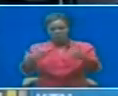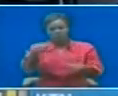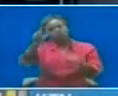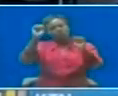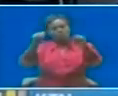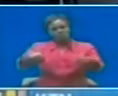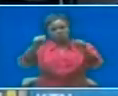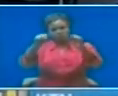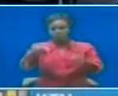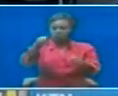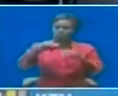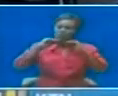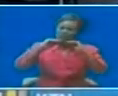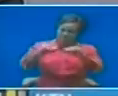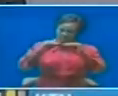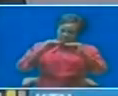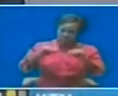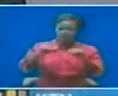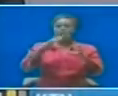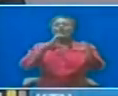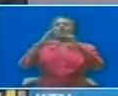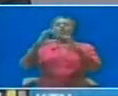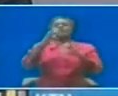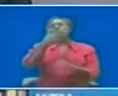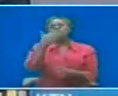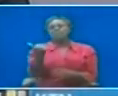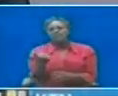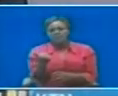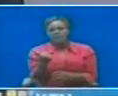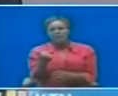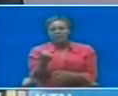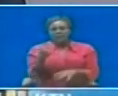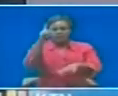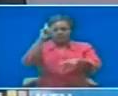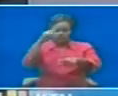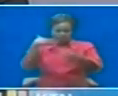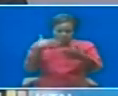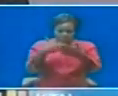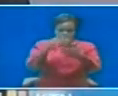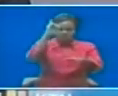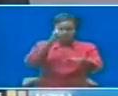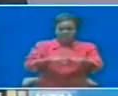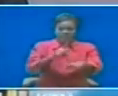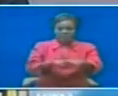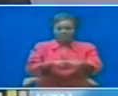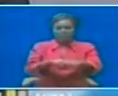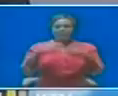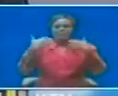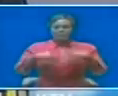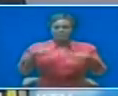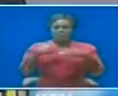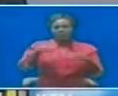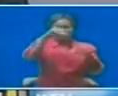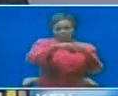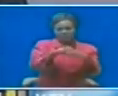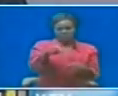be helped, you could be coached to communicate better, to a time that, you know, people are really investing in